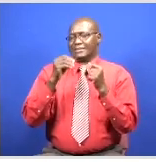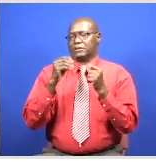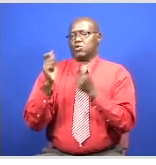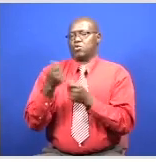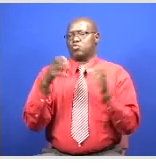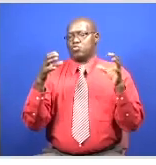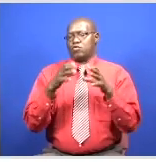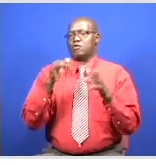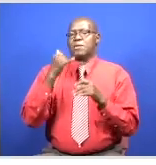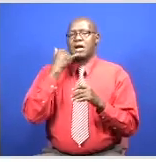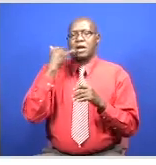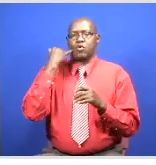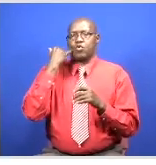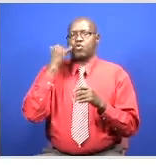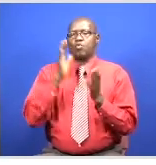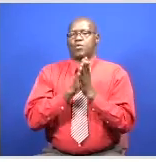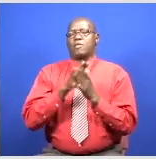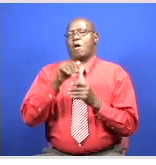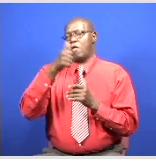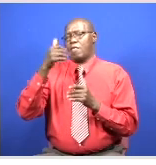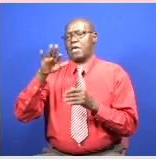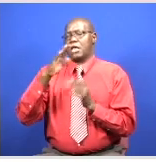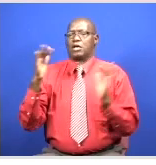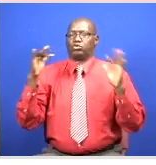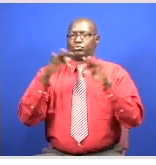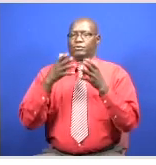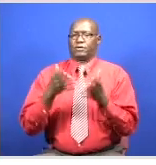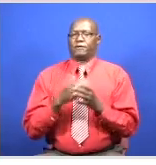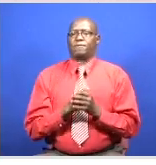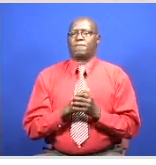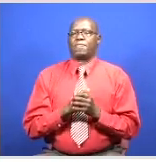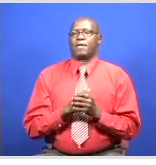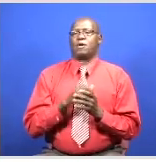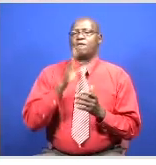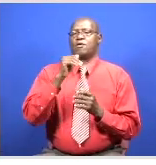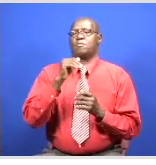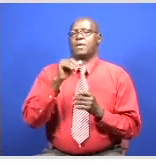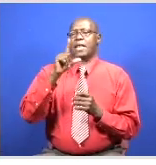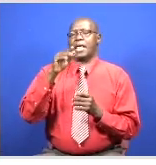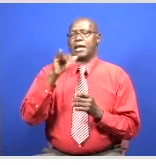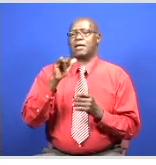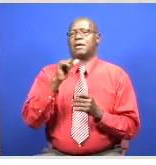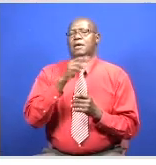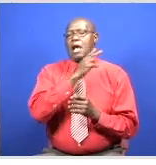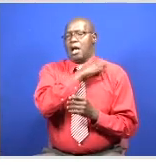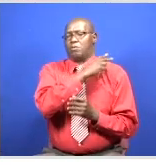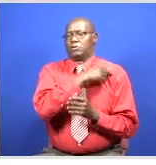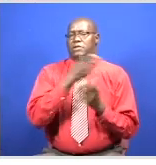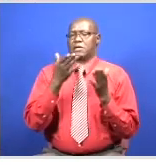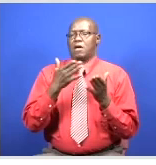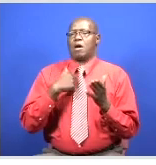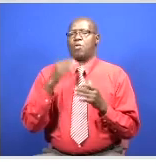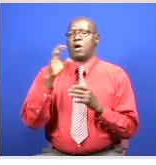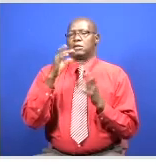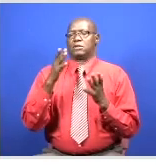environs. On the Lady Captain's Prize, I hope you know the Lady Captain here is our customer. She's a friend